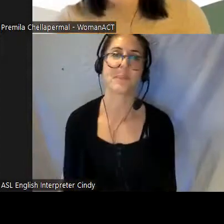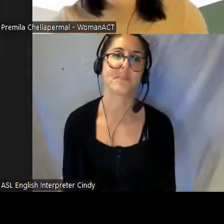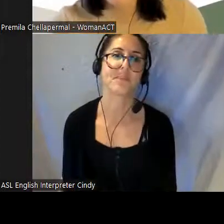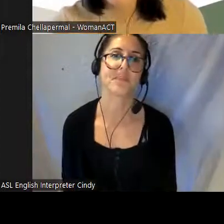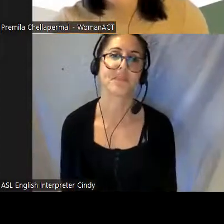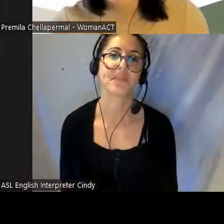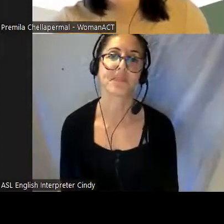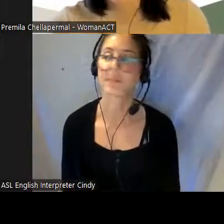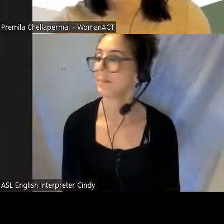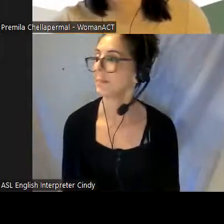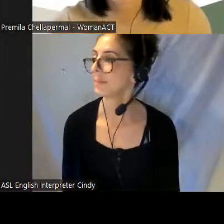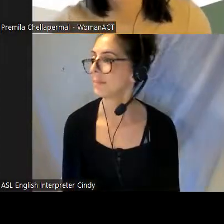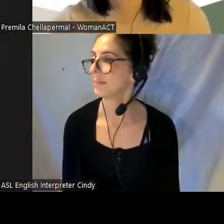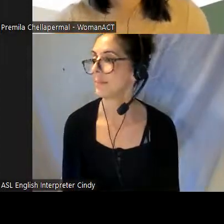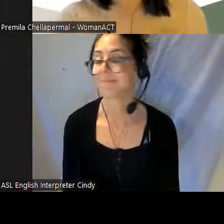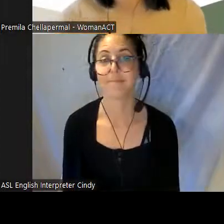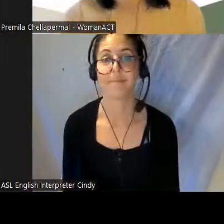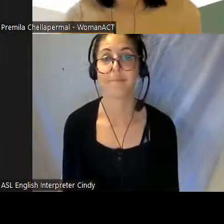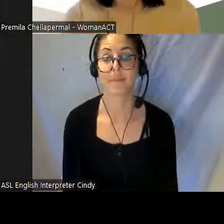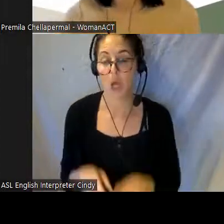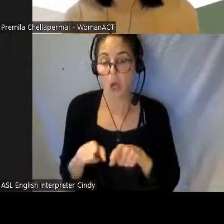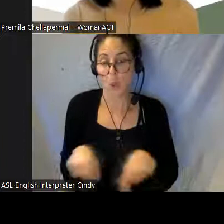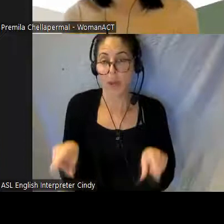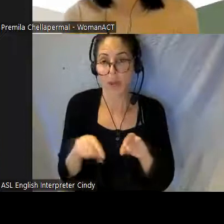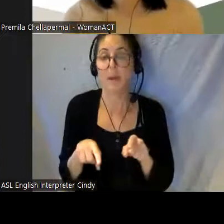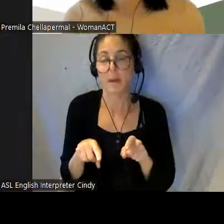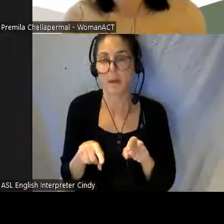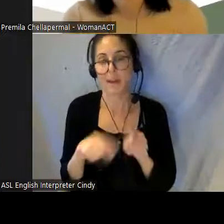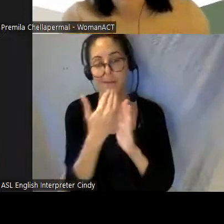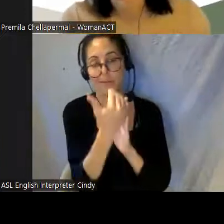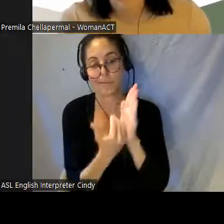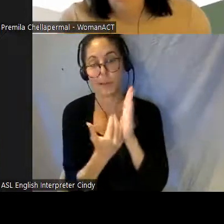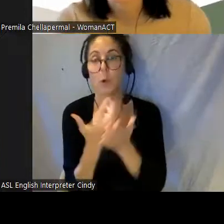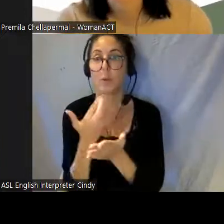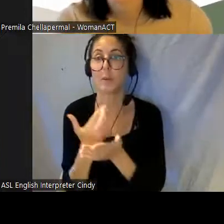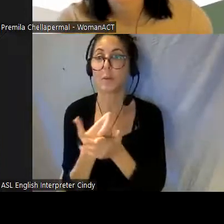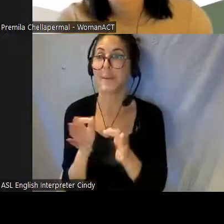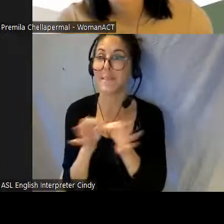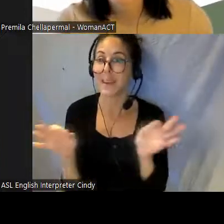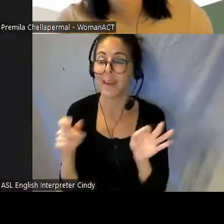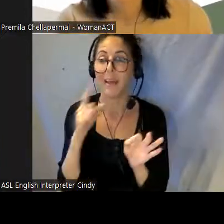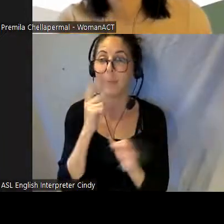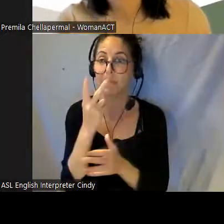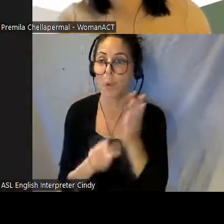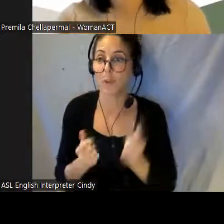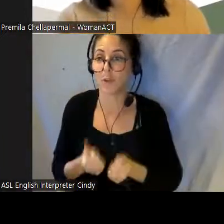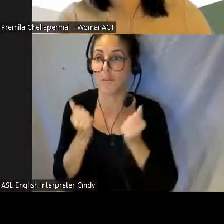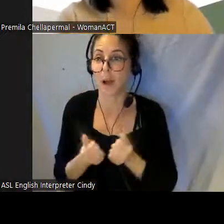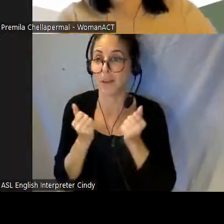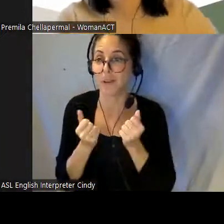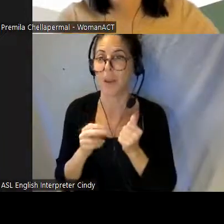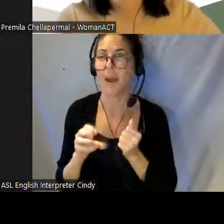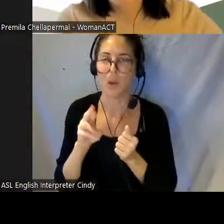And we have actually compiled some resources that are available for free for service providers and survivors. So these